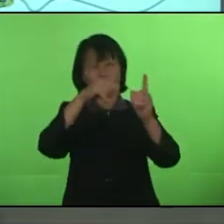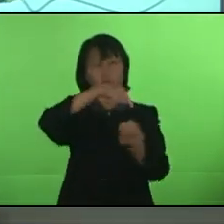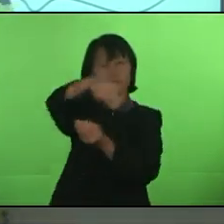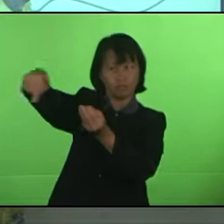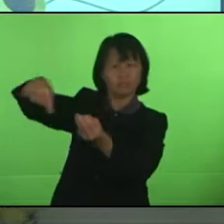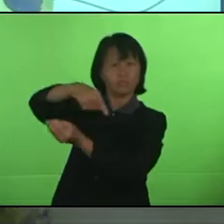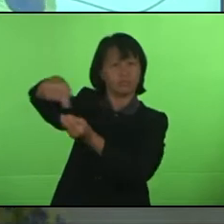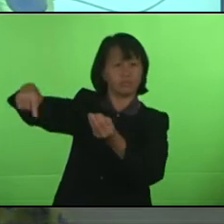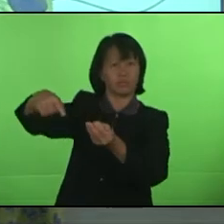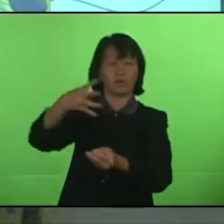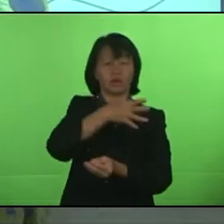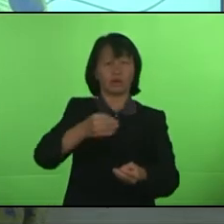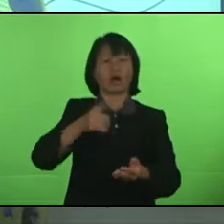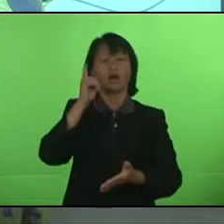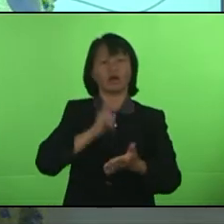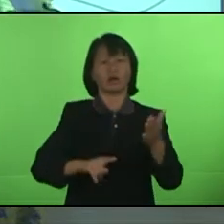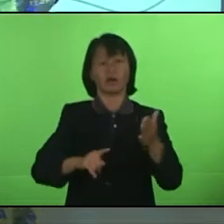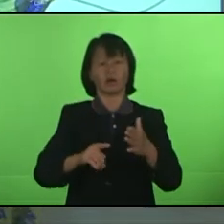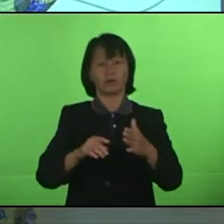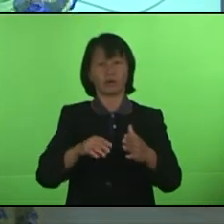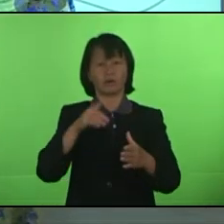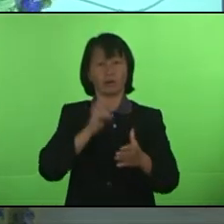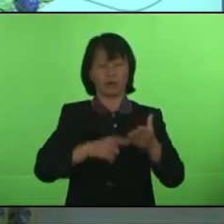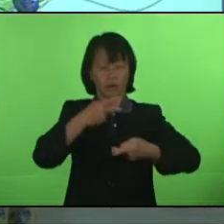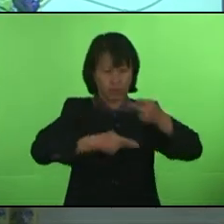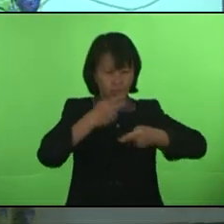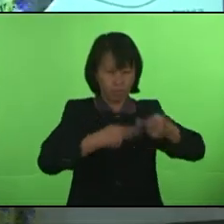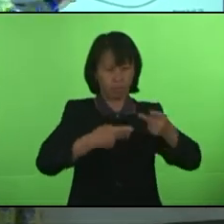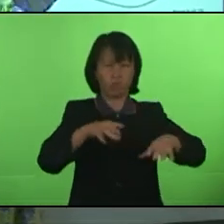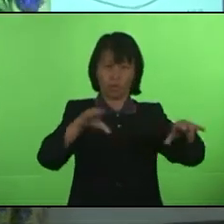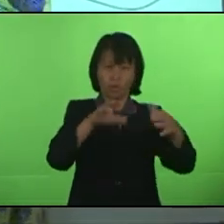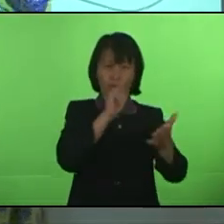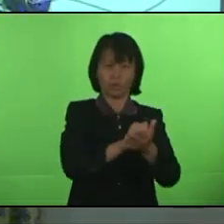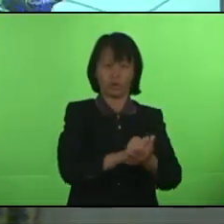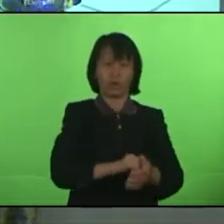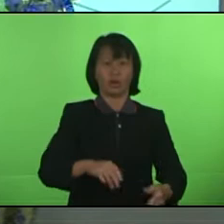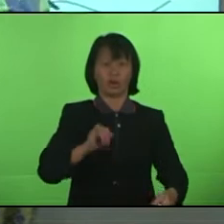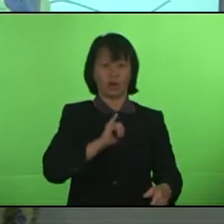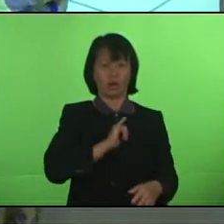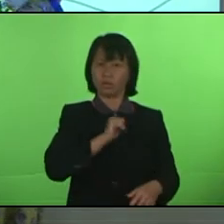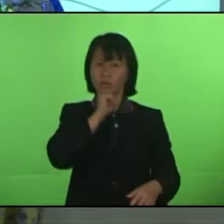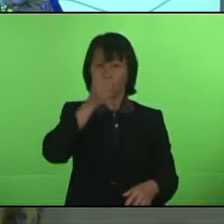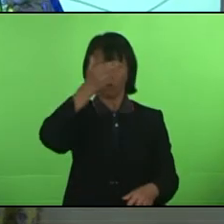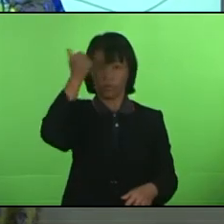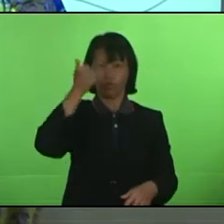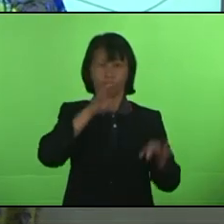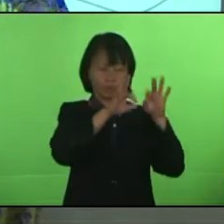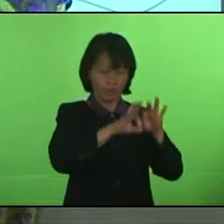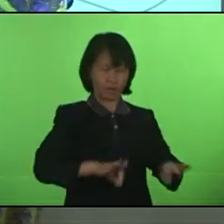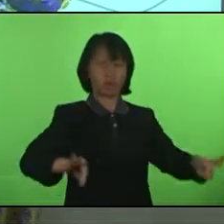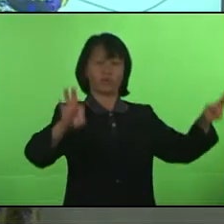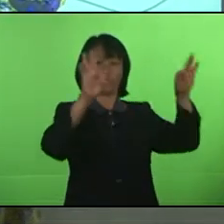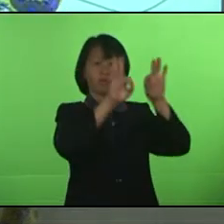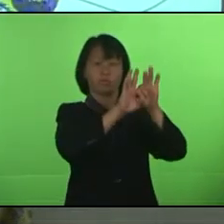environment. And then, whilst doing that, or in the process of doing that, I must not forget an important aspect